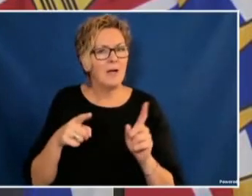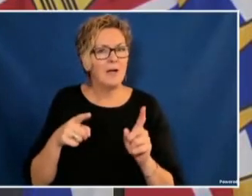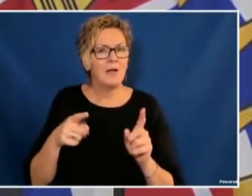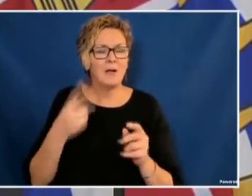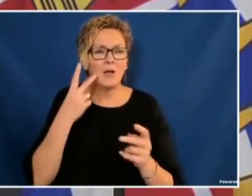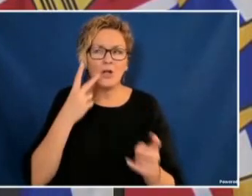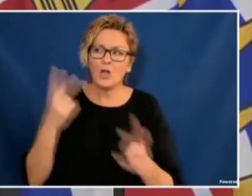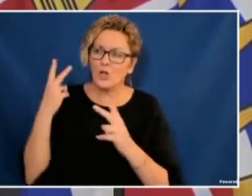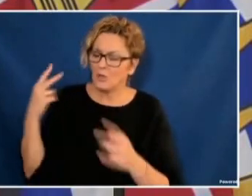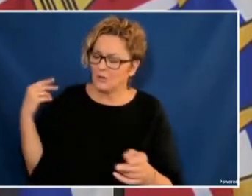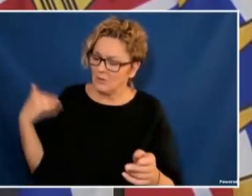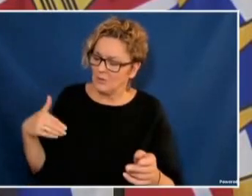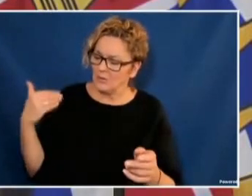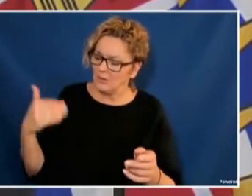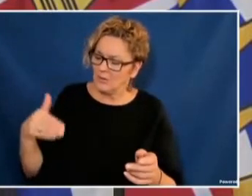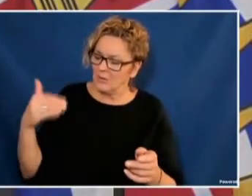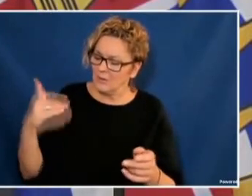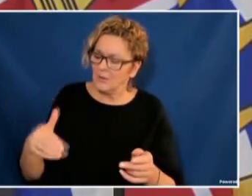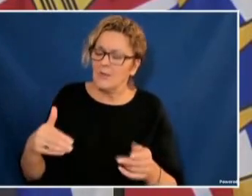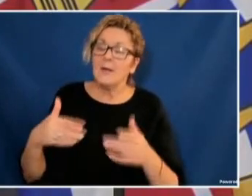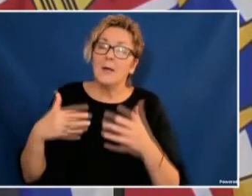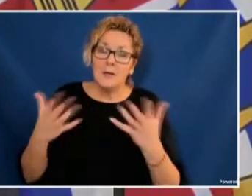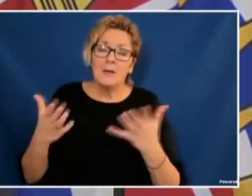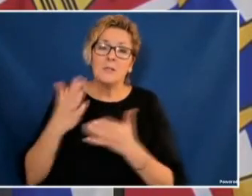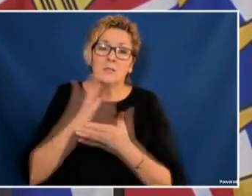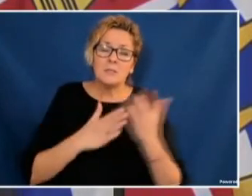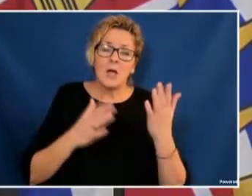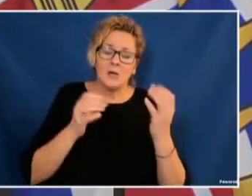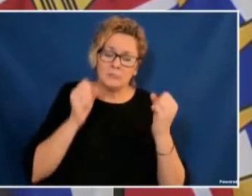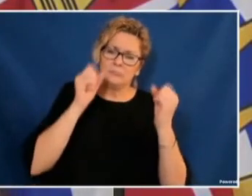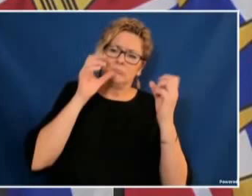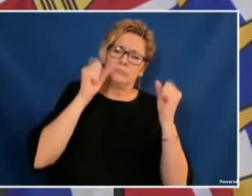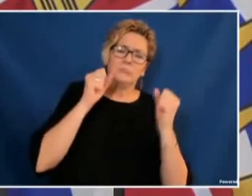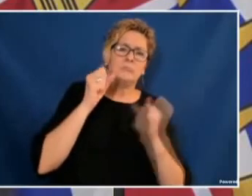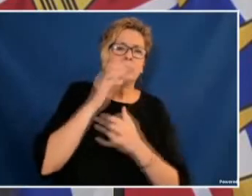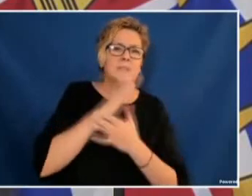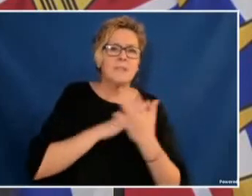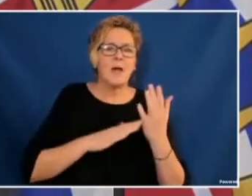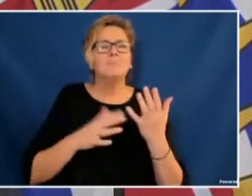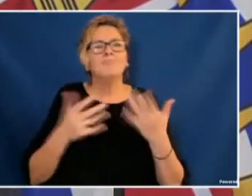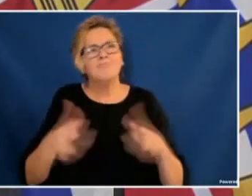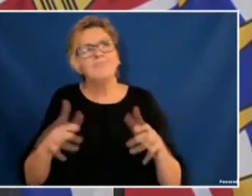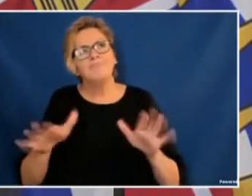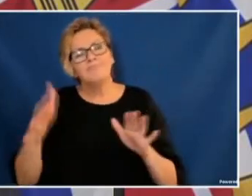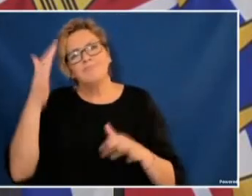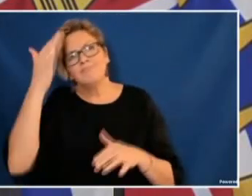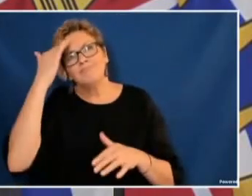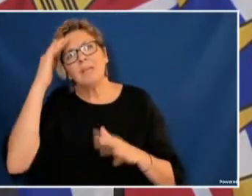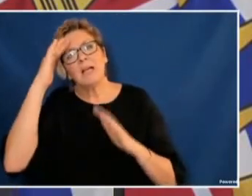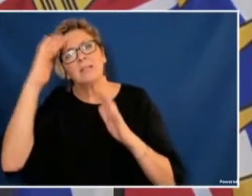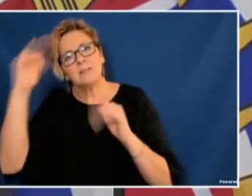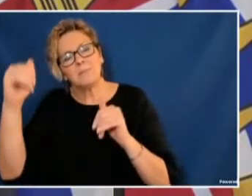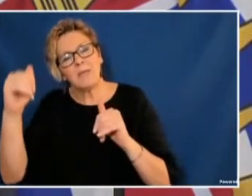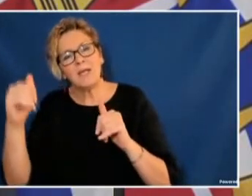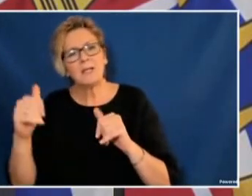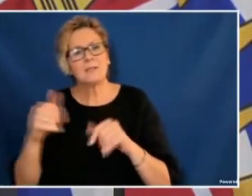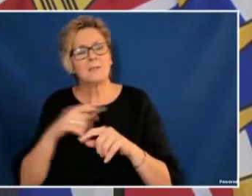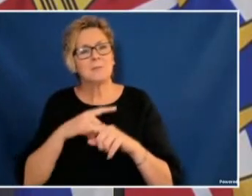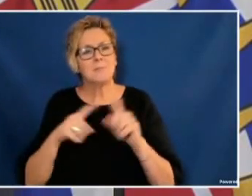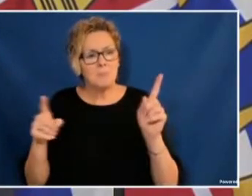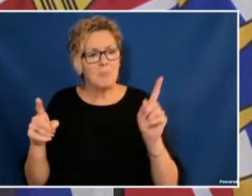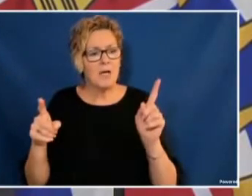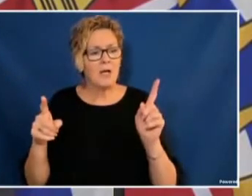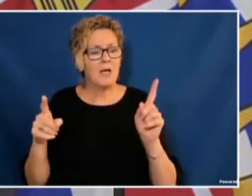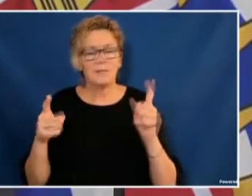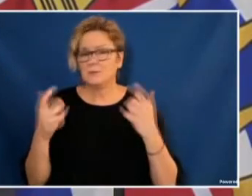in, where the weather will change again and it will be less permissive or less transmissible, and we'll be able to start some